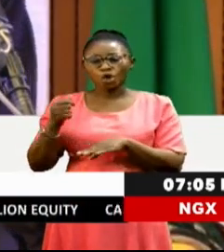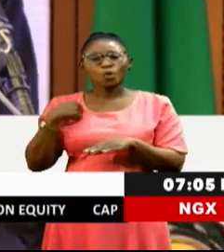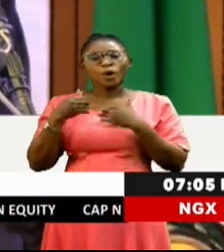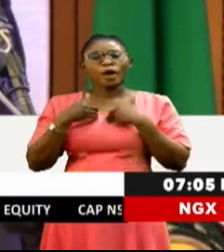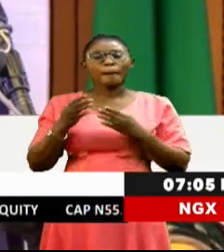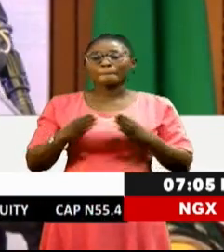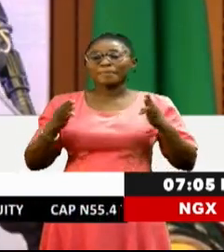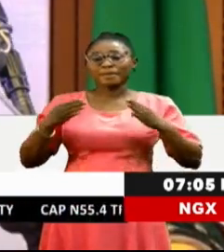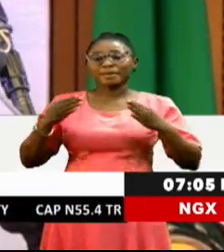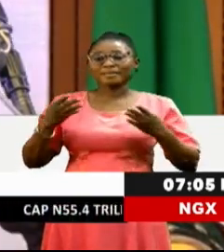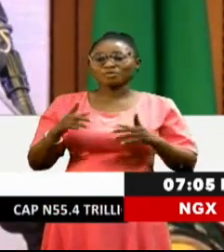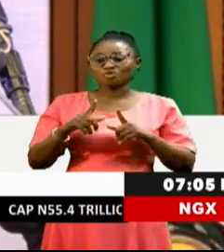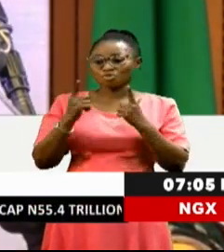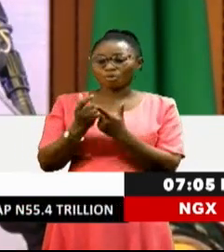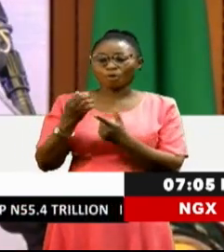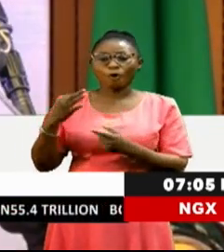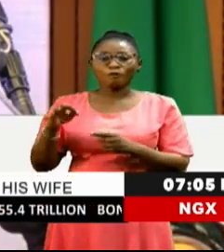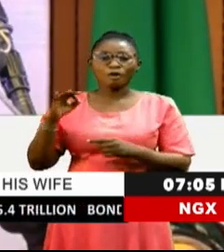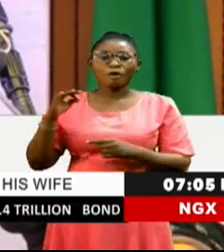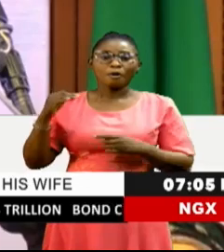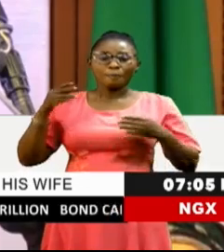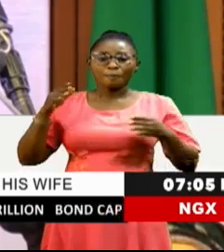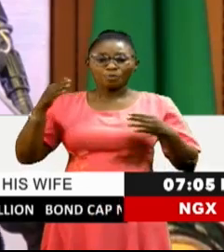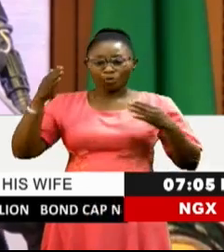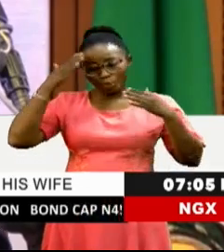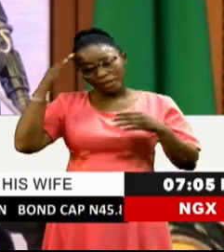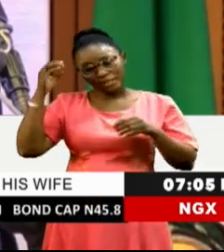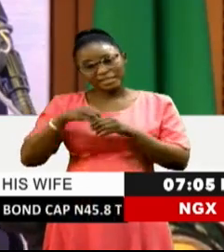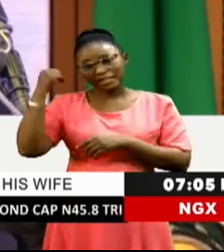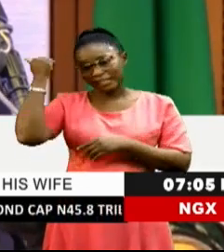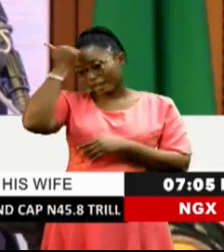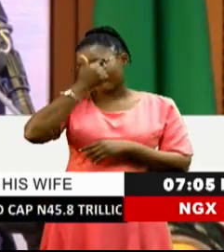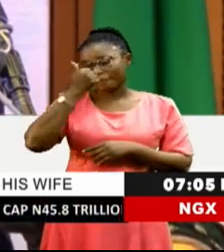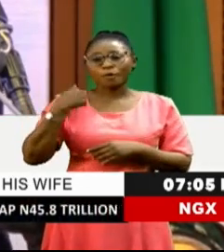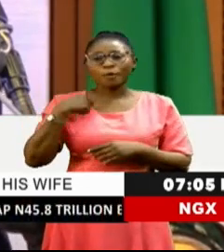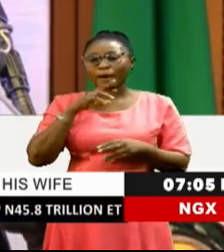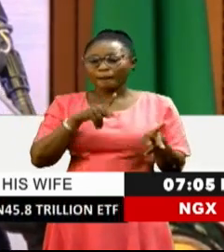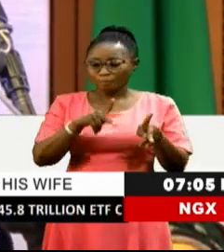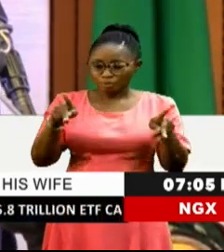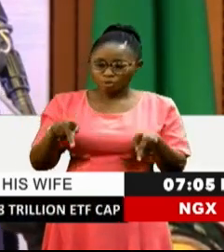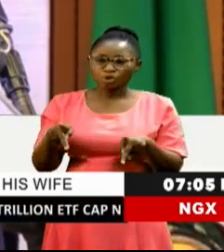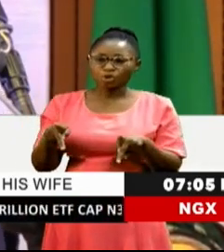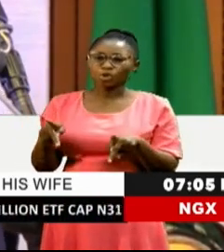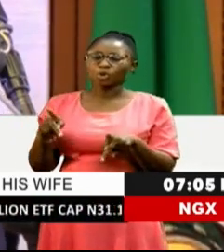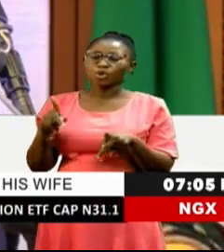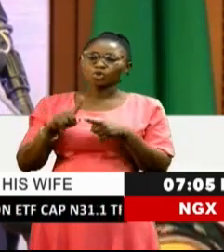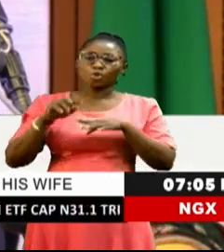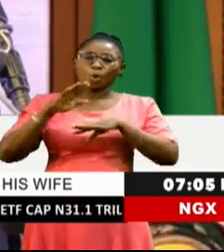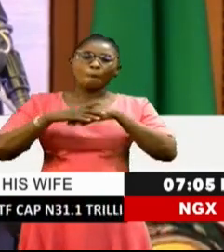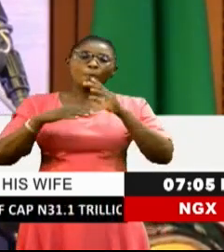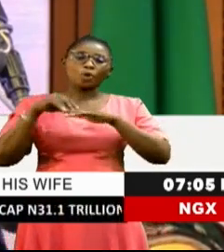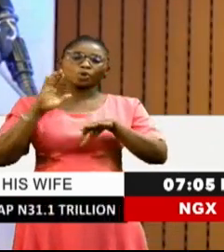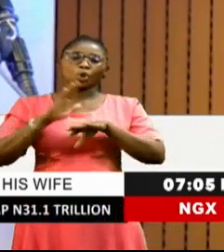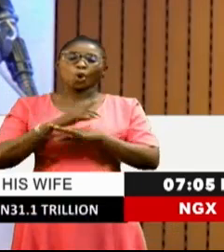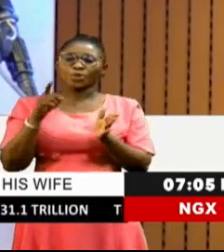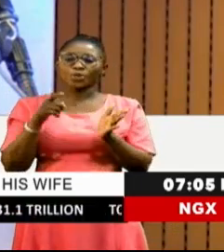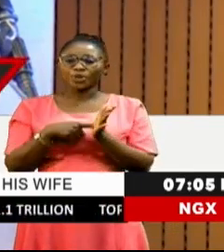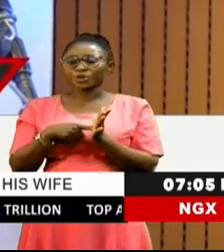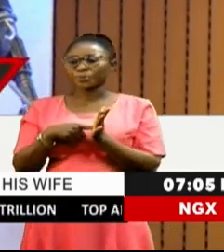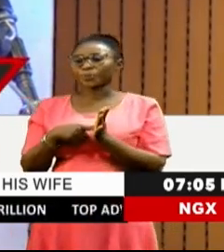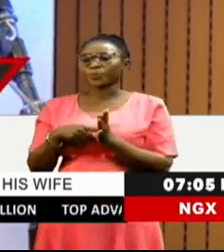body of knowledge in Africa. NIPR is well positioned and ready to deal on this matter. The